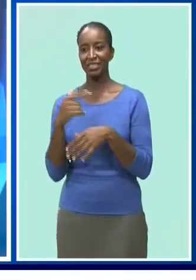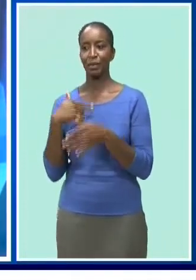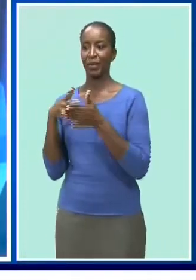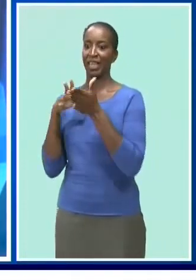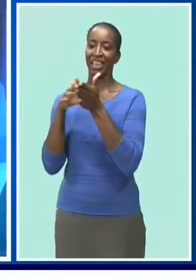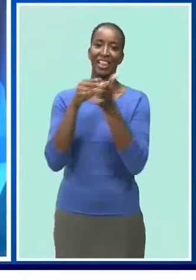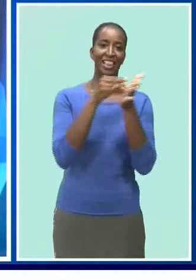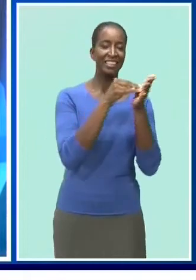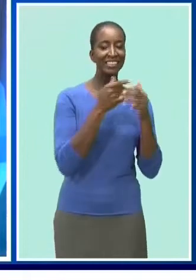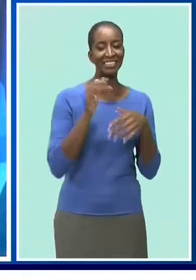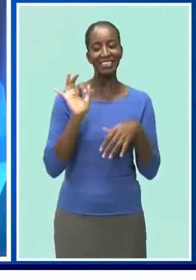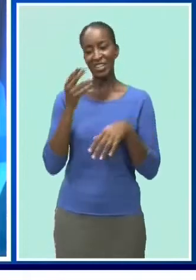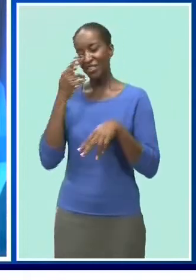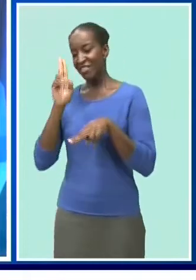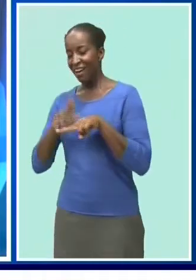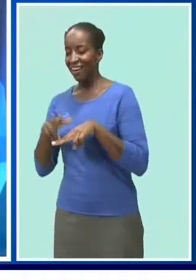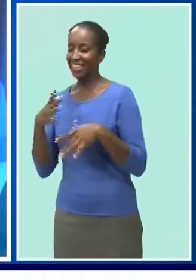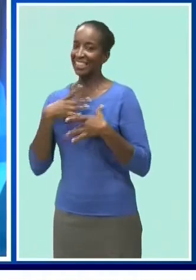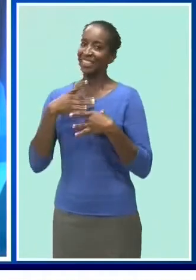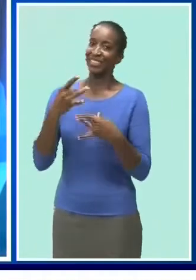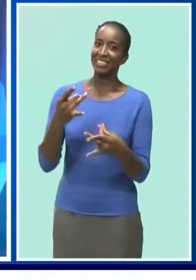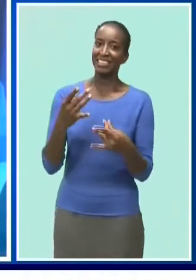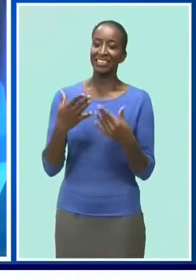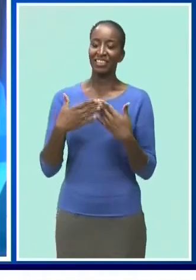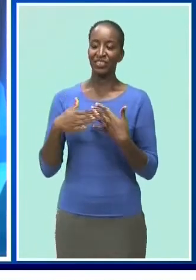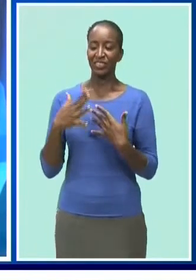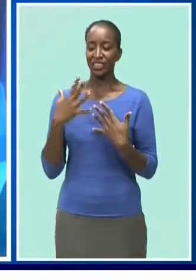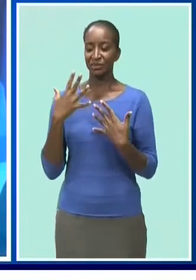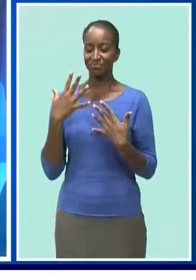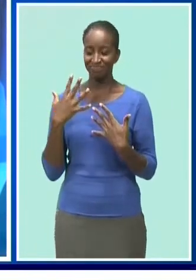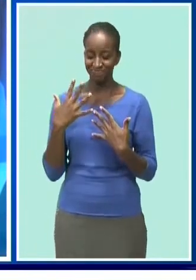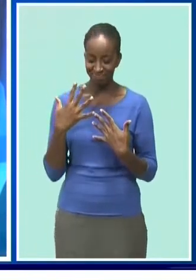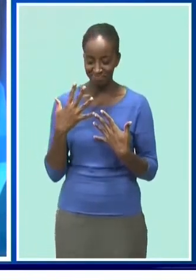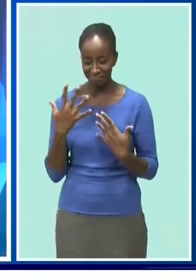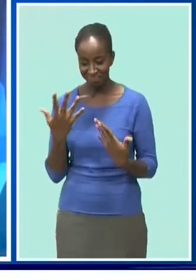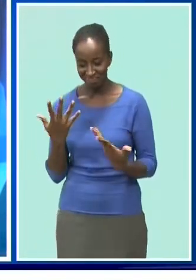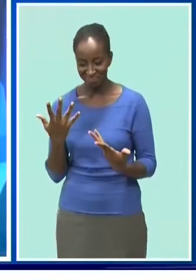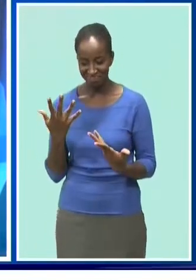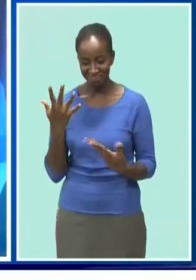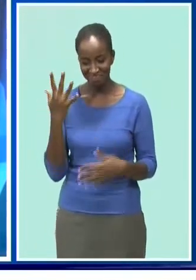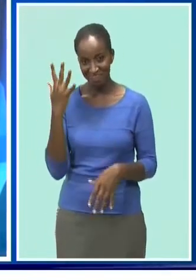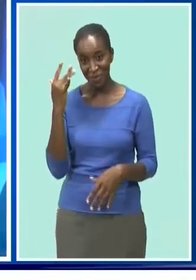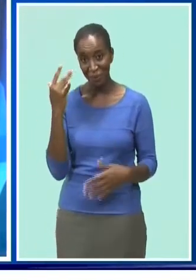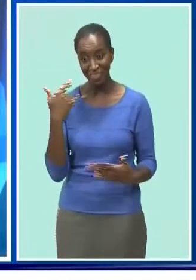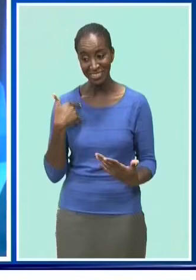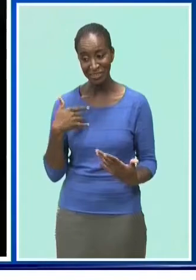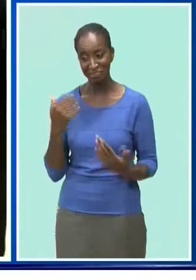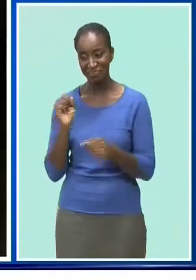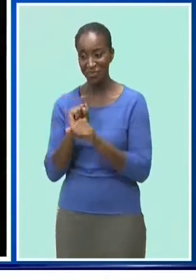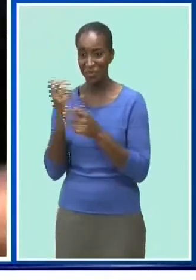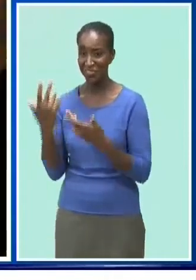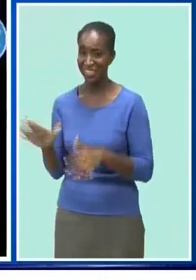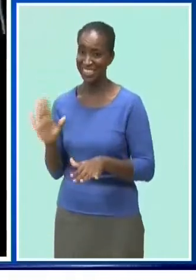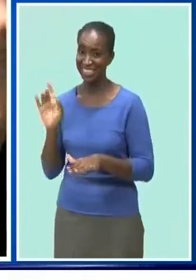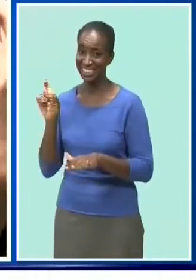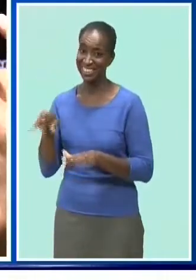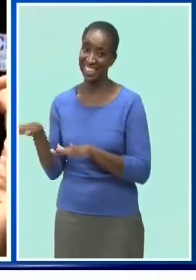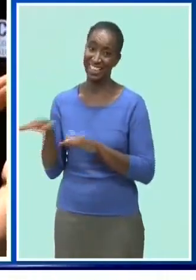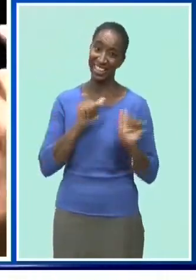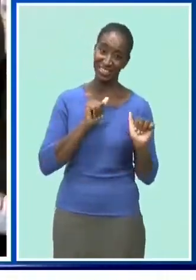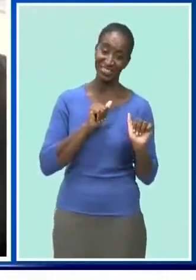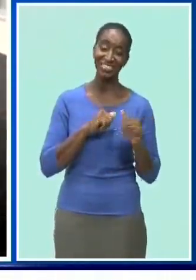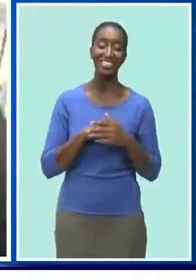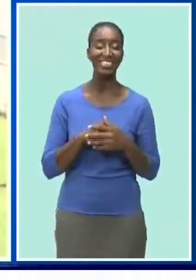learned a lot, and then after that, it was sad because I had to leave. The project will wrap up this